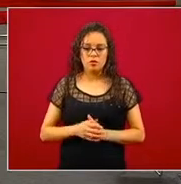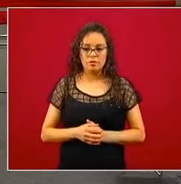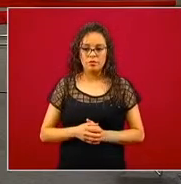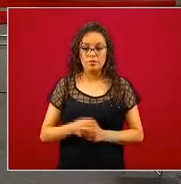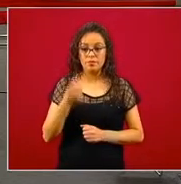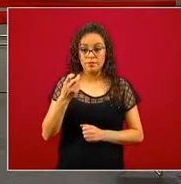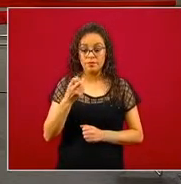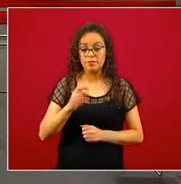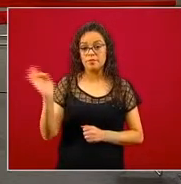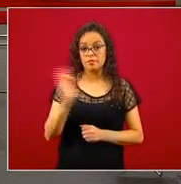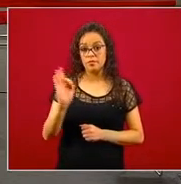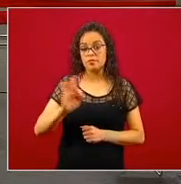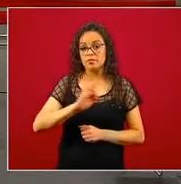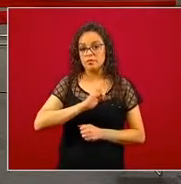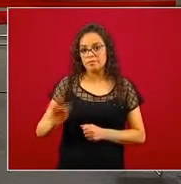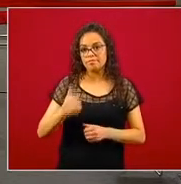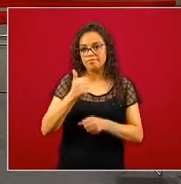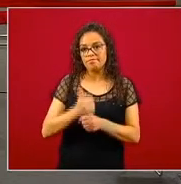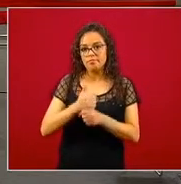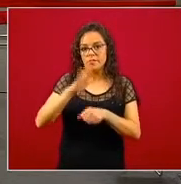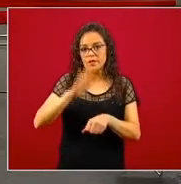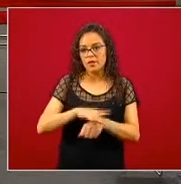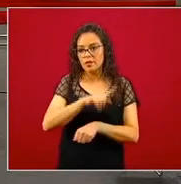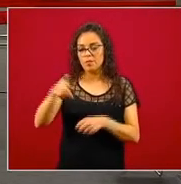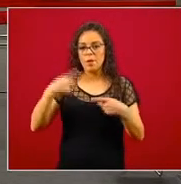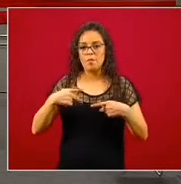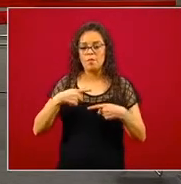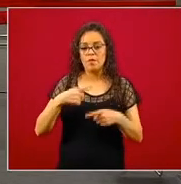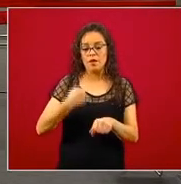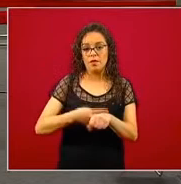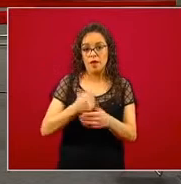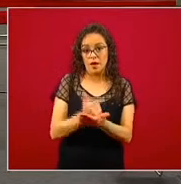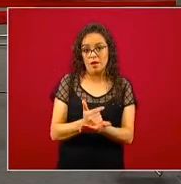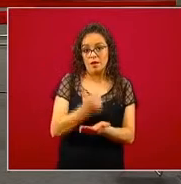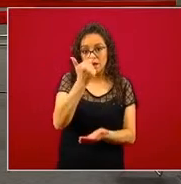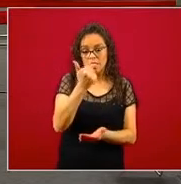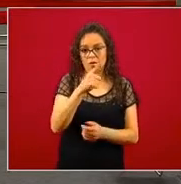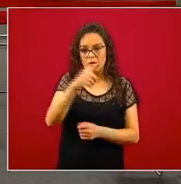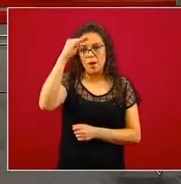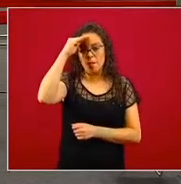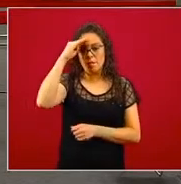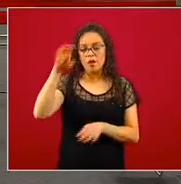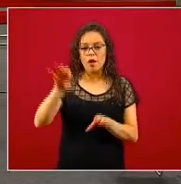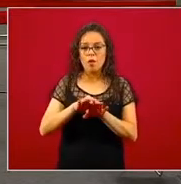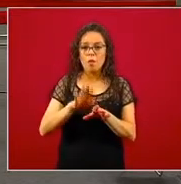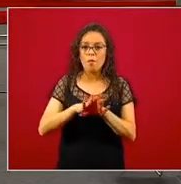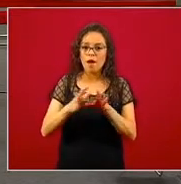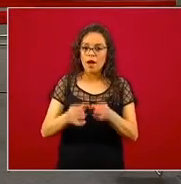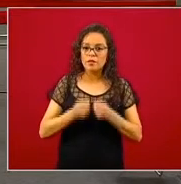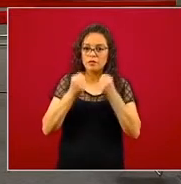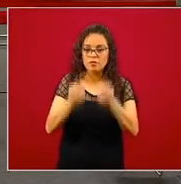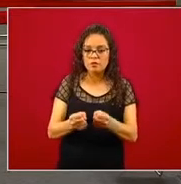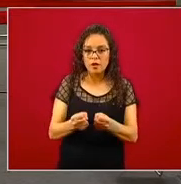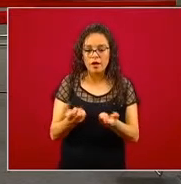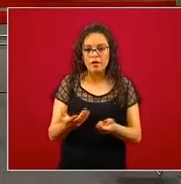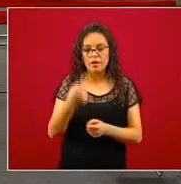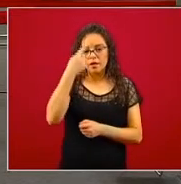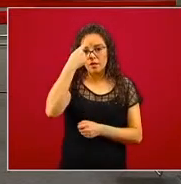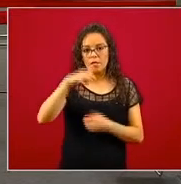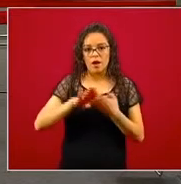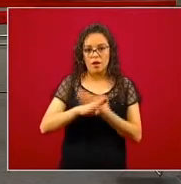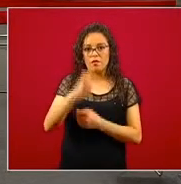times the bad nutrition as one of the highest factors of risk, but it has been published for